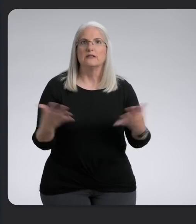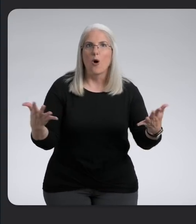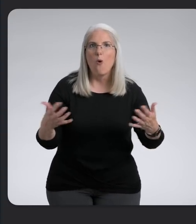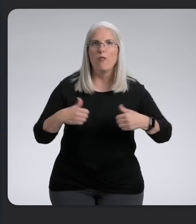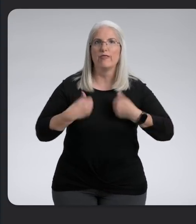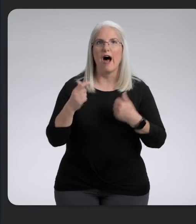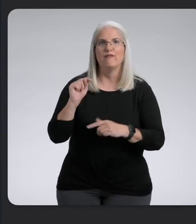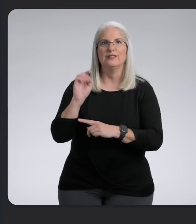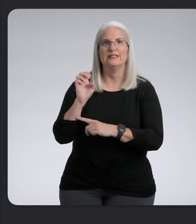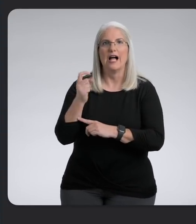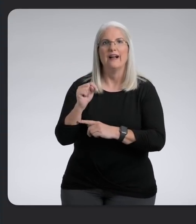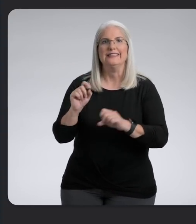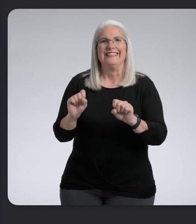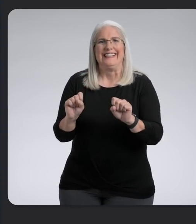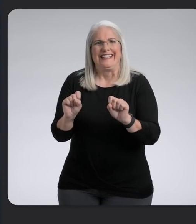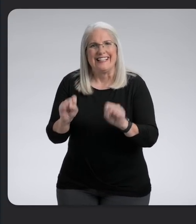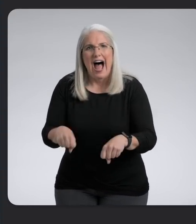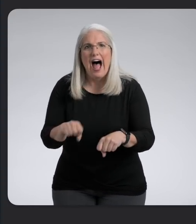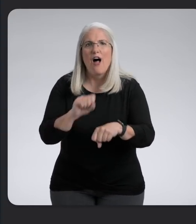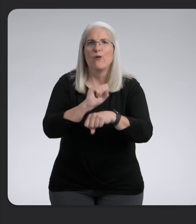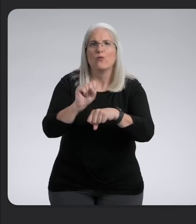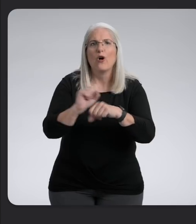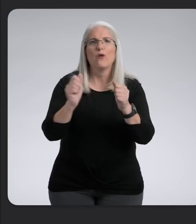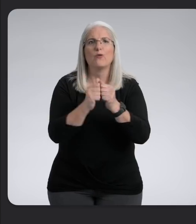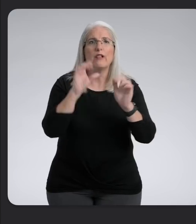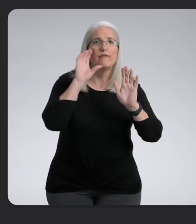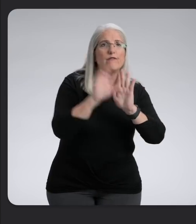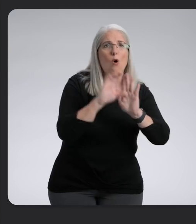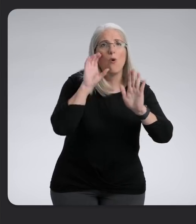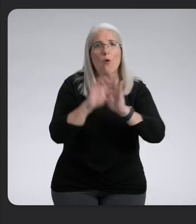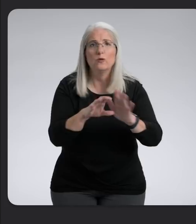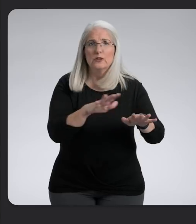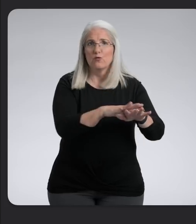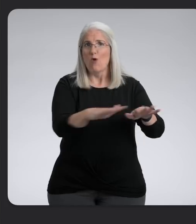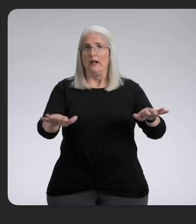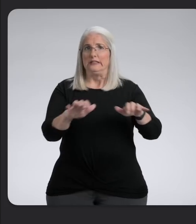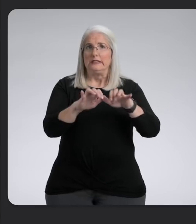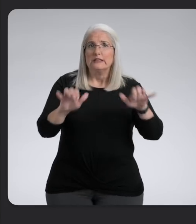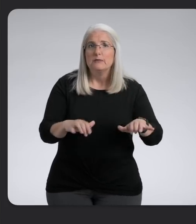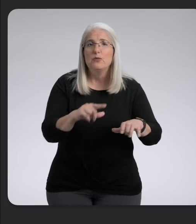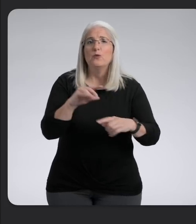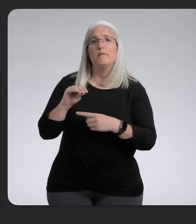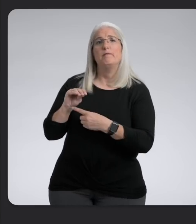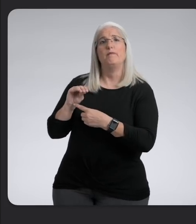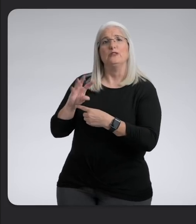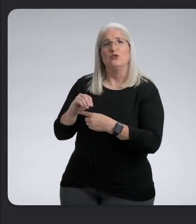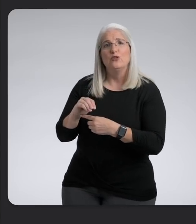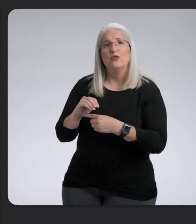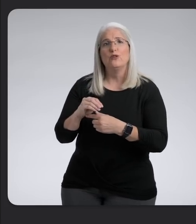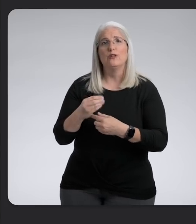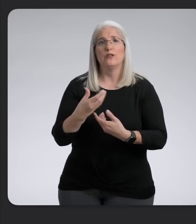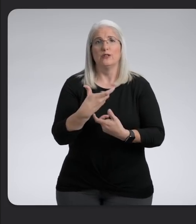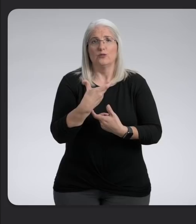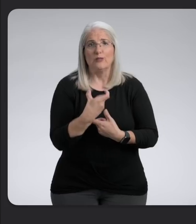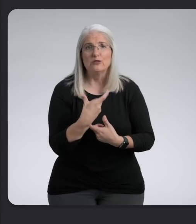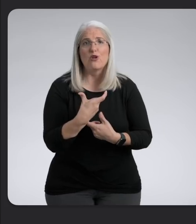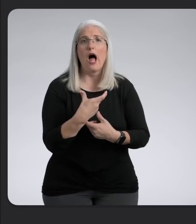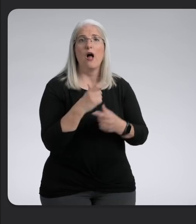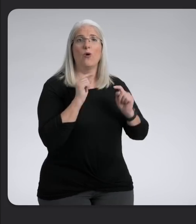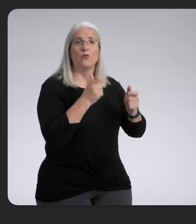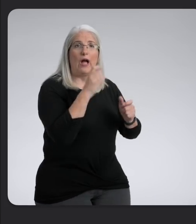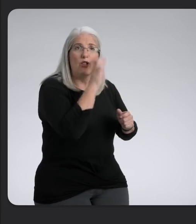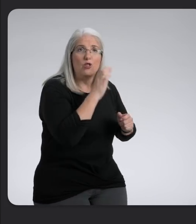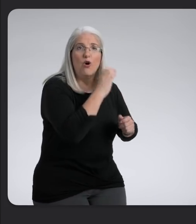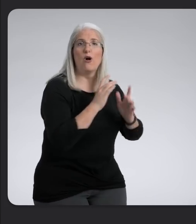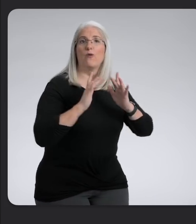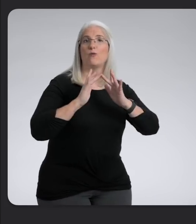with photos across the entire system, including screenshots, quick look, and even photos on the web. And it